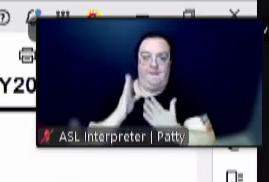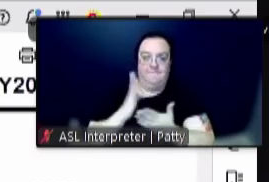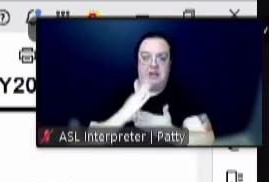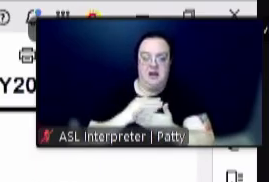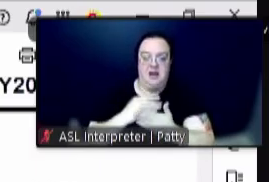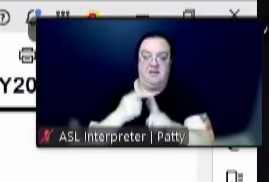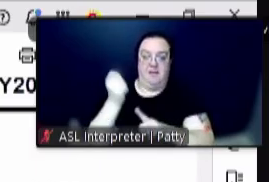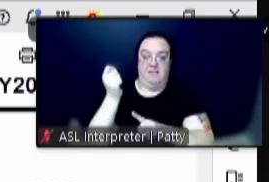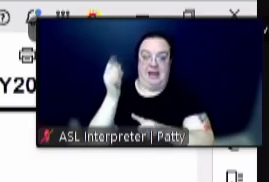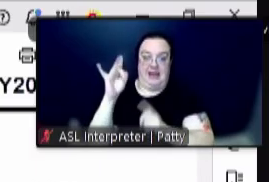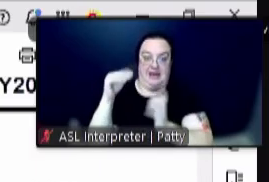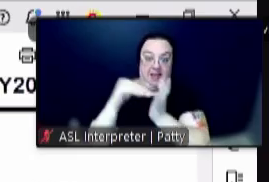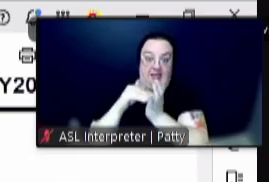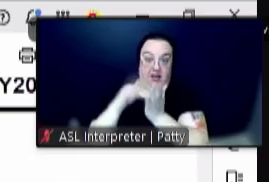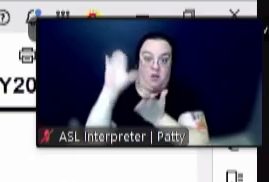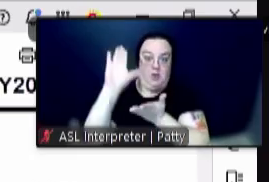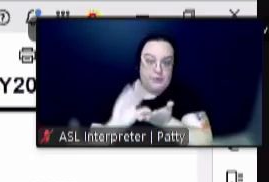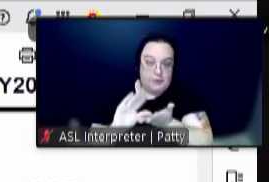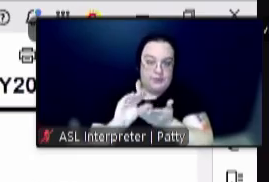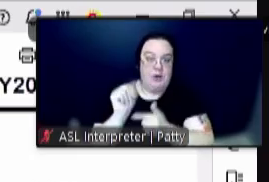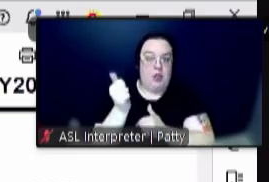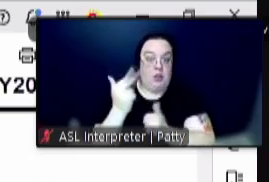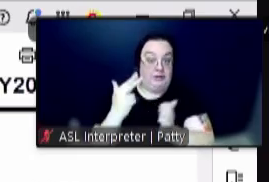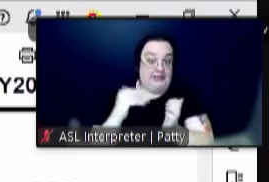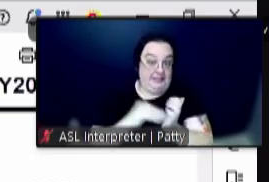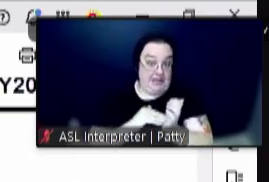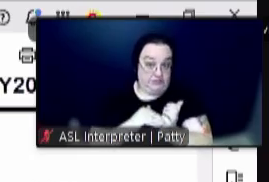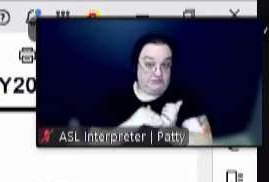18,000 to 13,000. Okay.